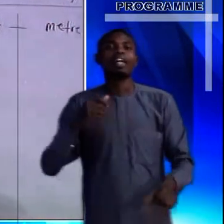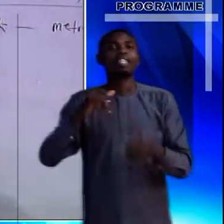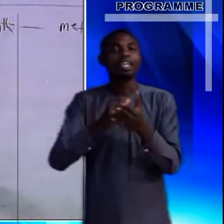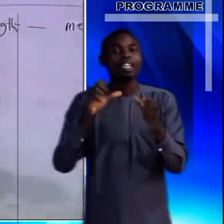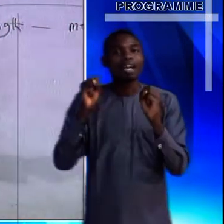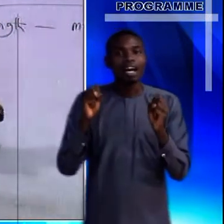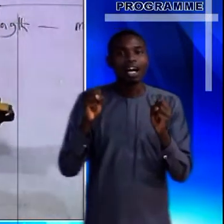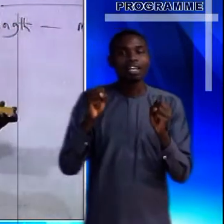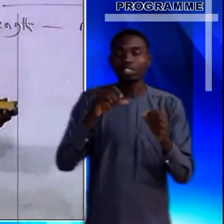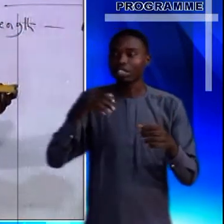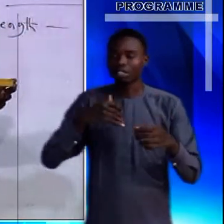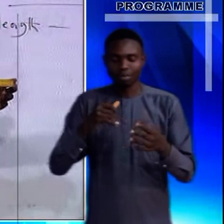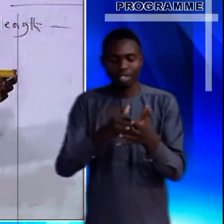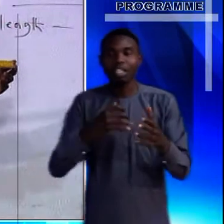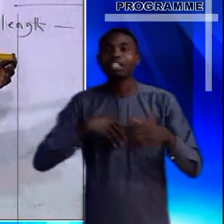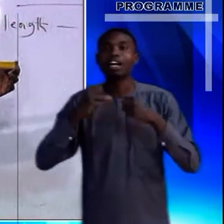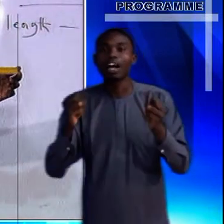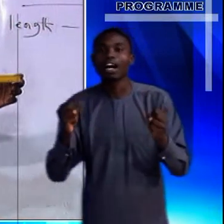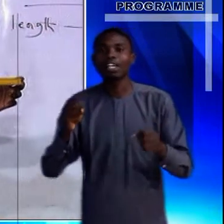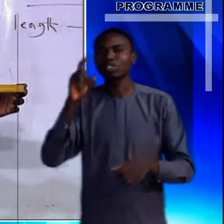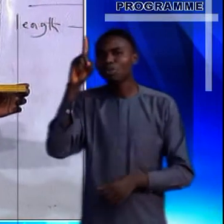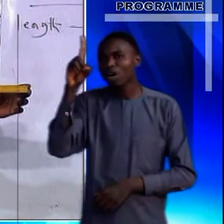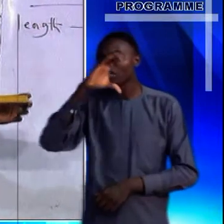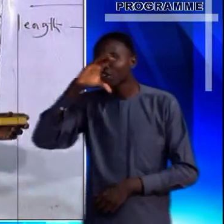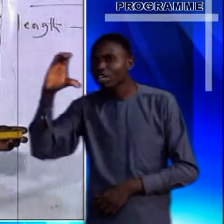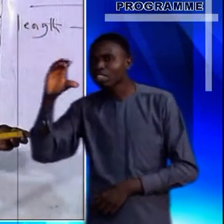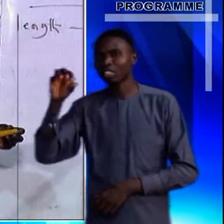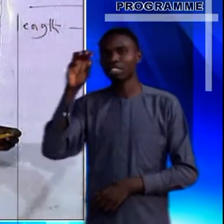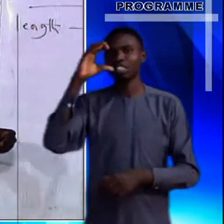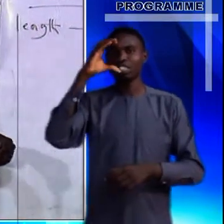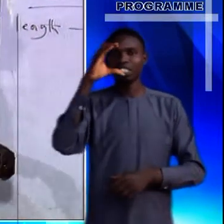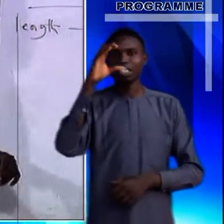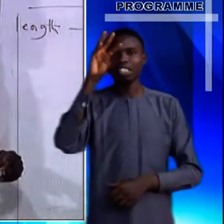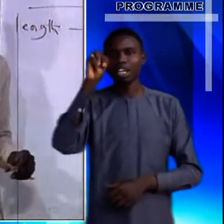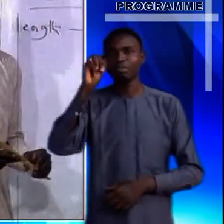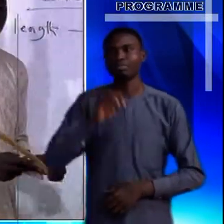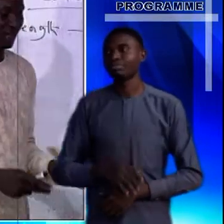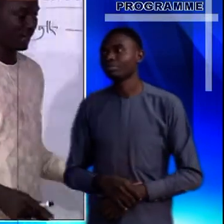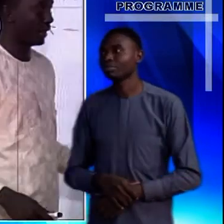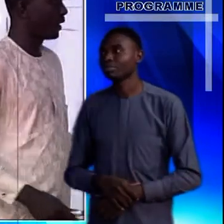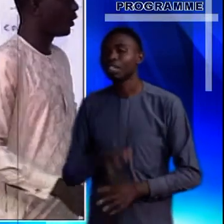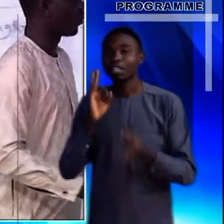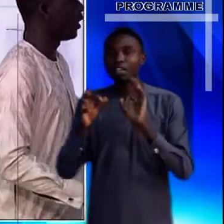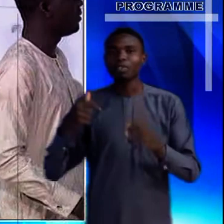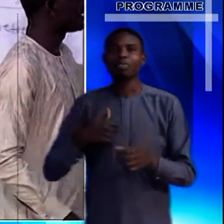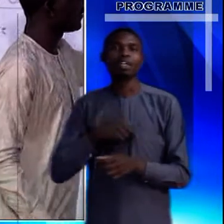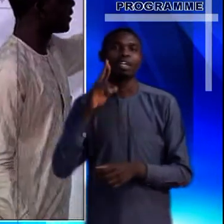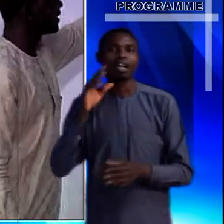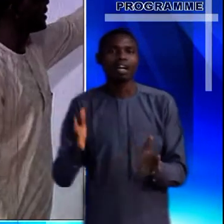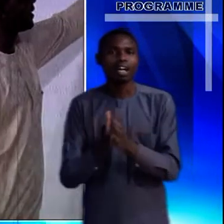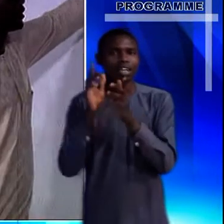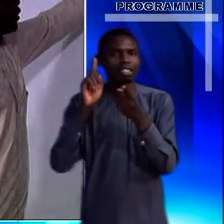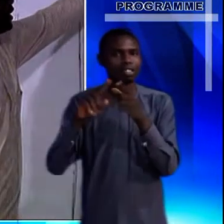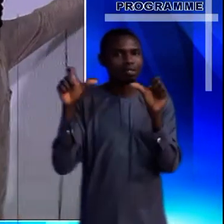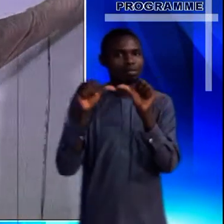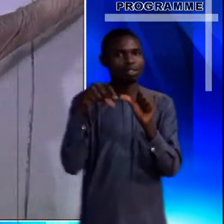centimeter, means it is a 1 meter. So if we ask to measure 1 meter, 1 meter, for